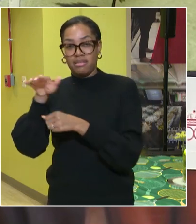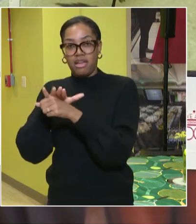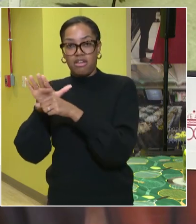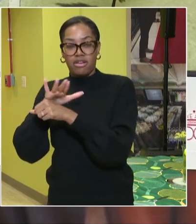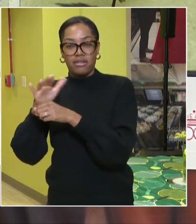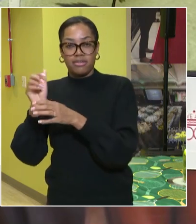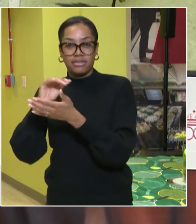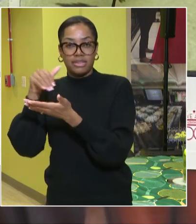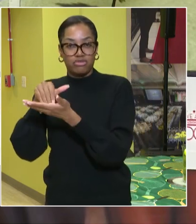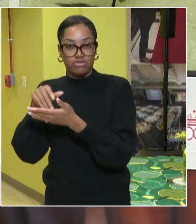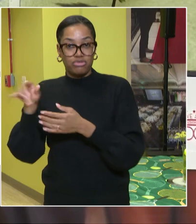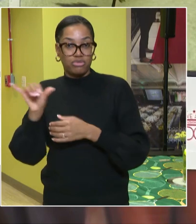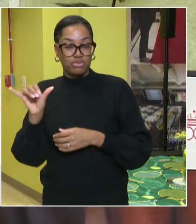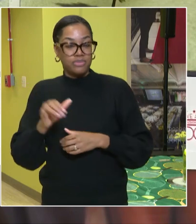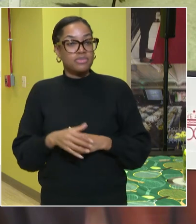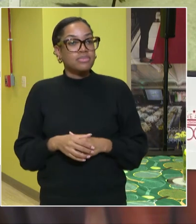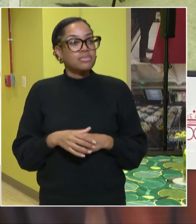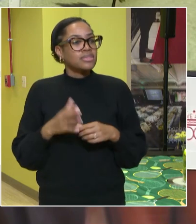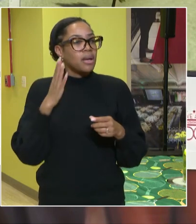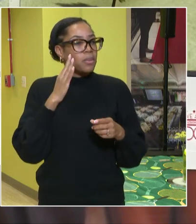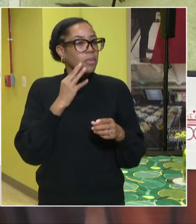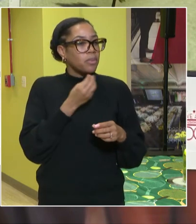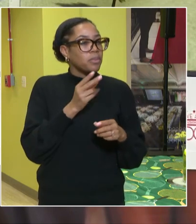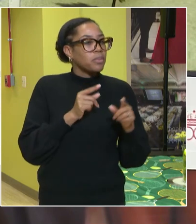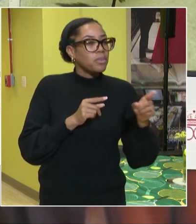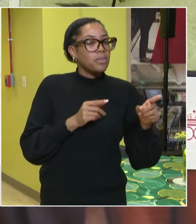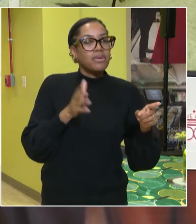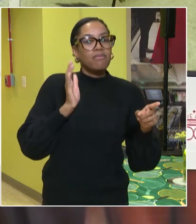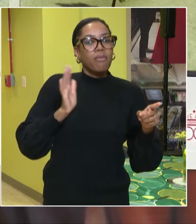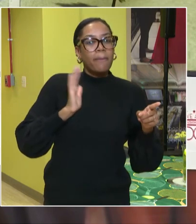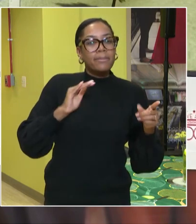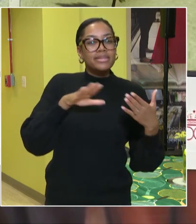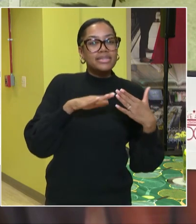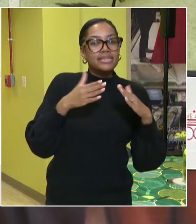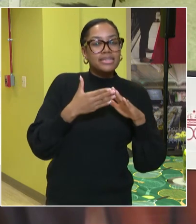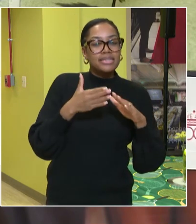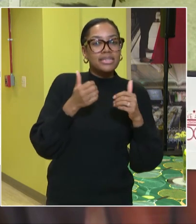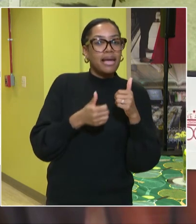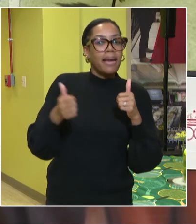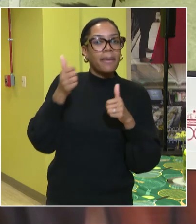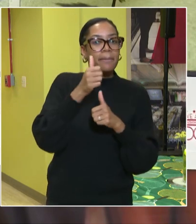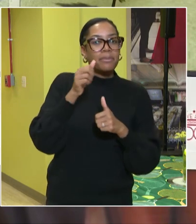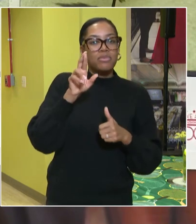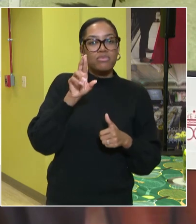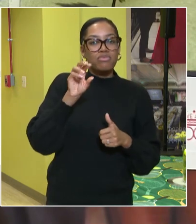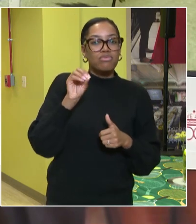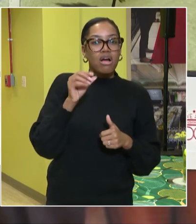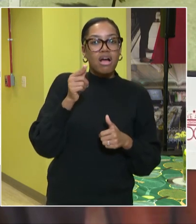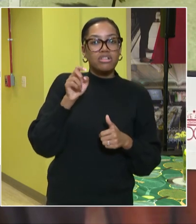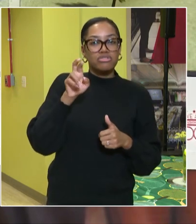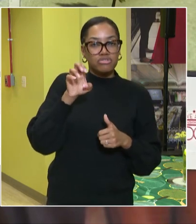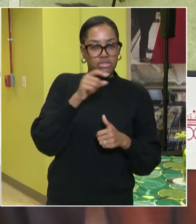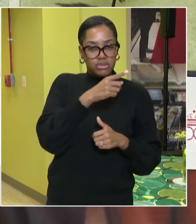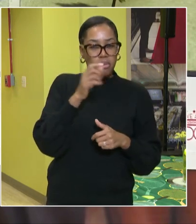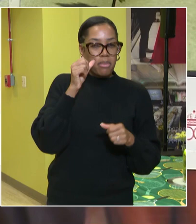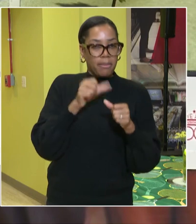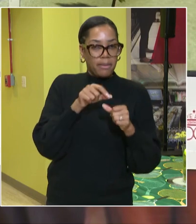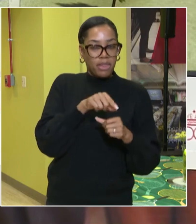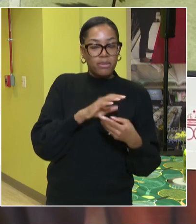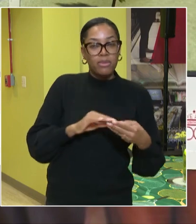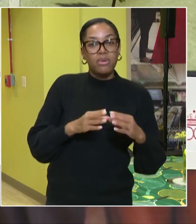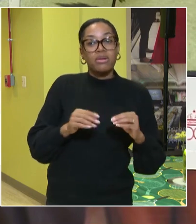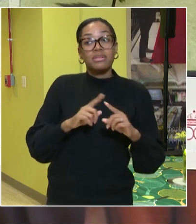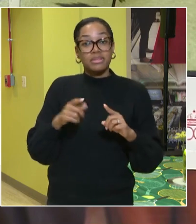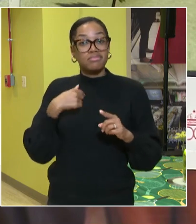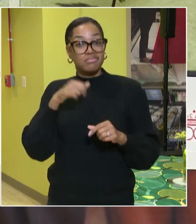and Michael will remember this too, former City Administrator Rogers, and I remember it, and